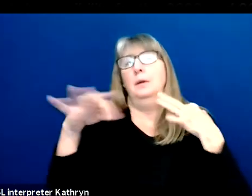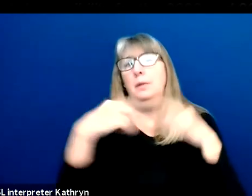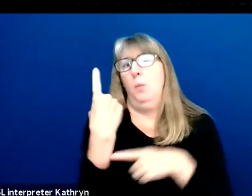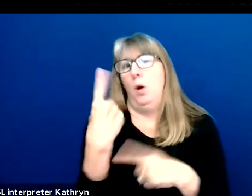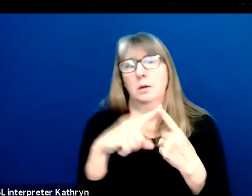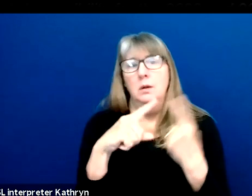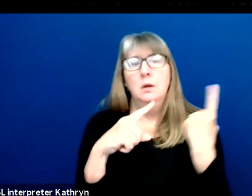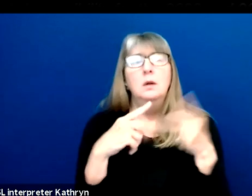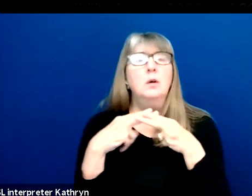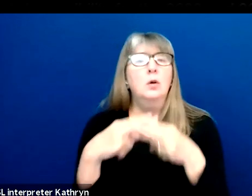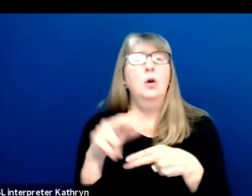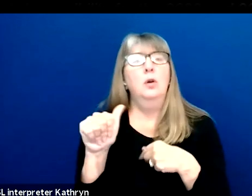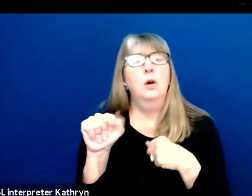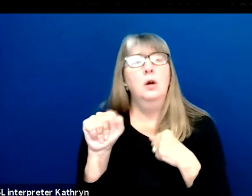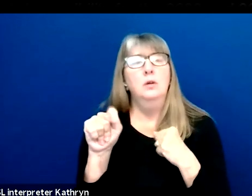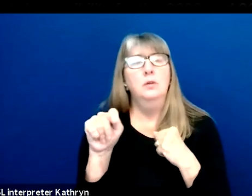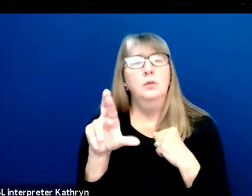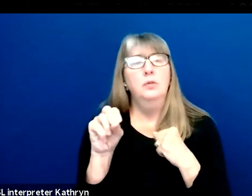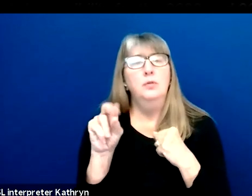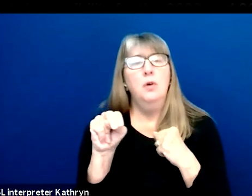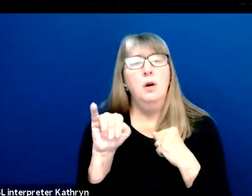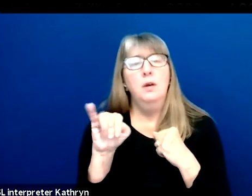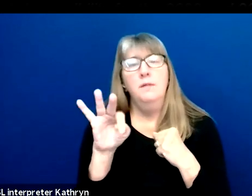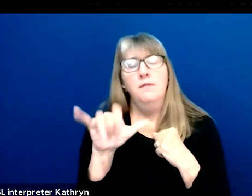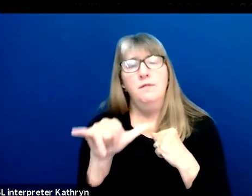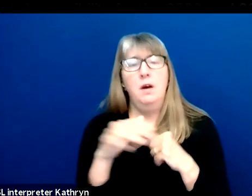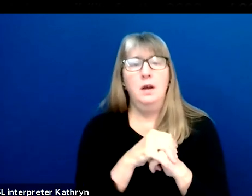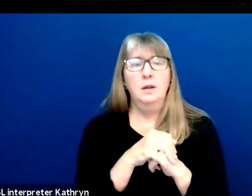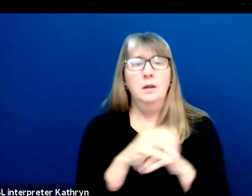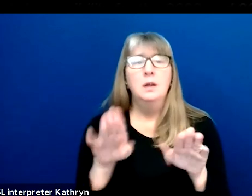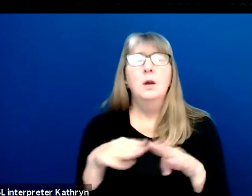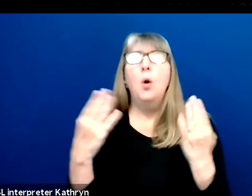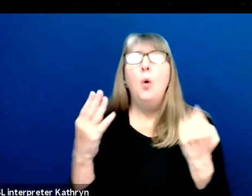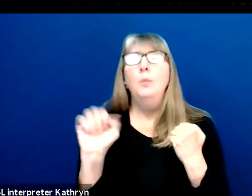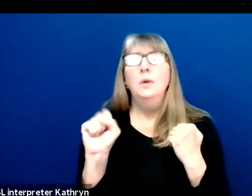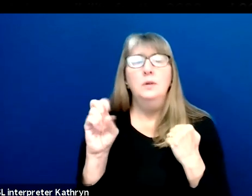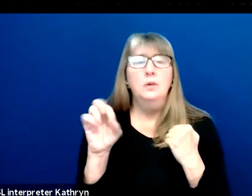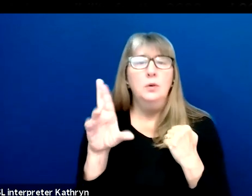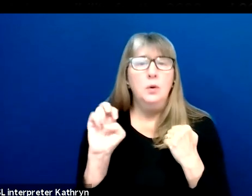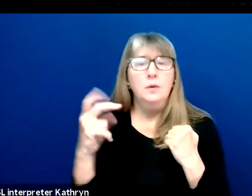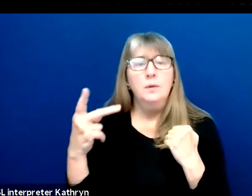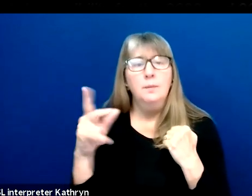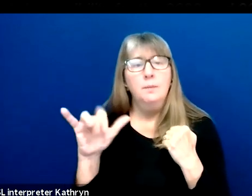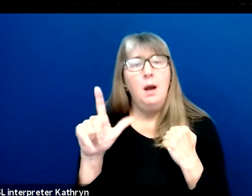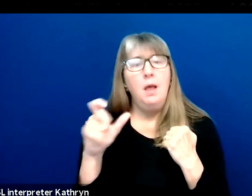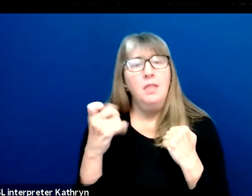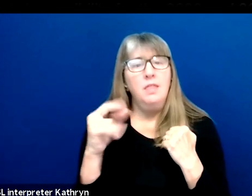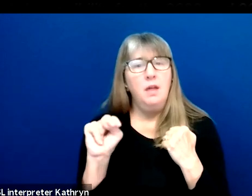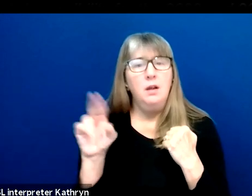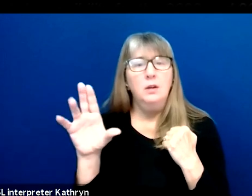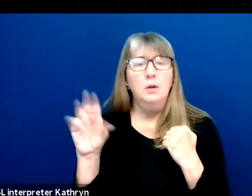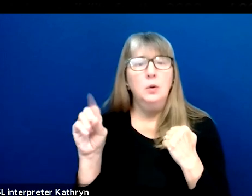Astronify. This project is open source Python code based. So the code is on GitHub. The documentation is on Read the